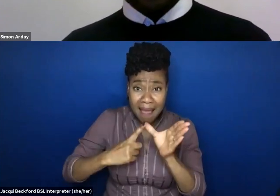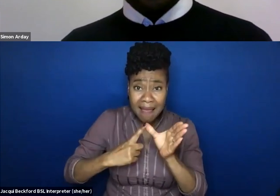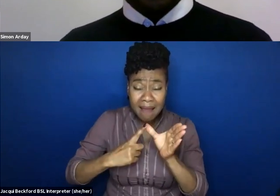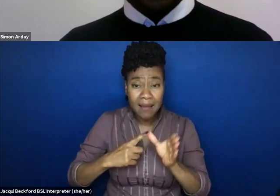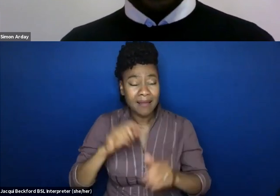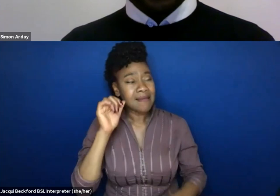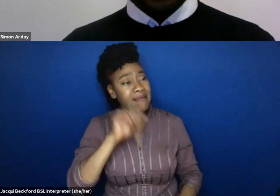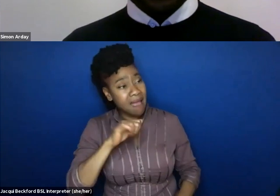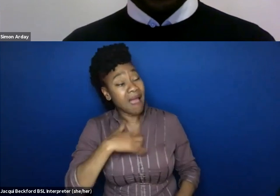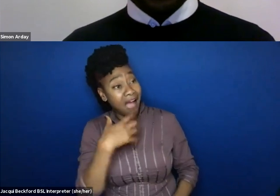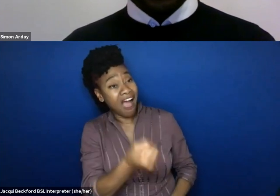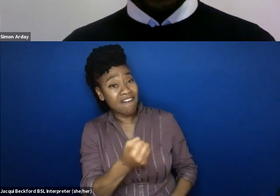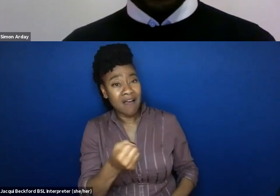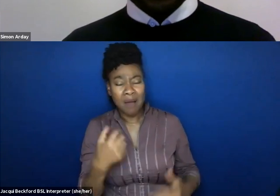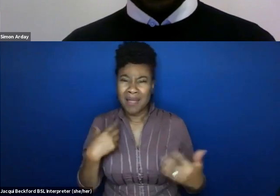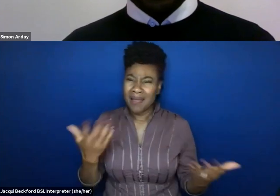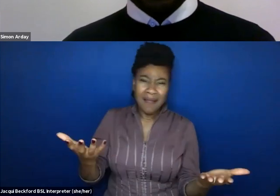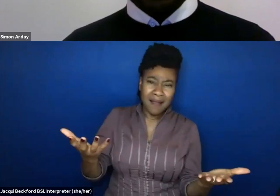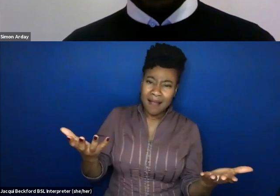that makes me, I look at there,